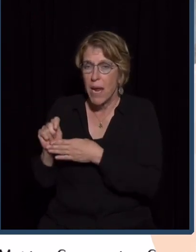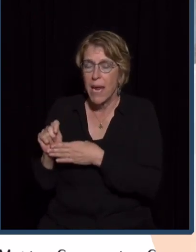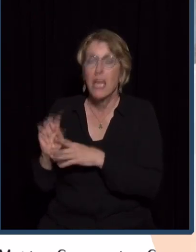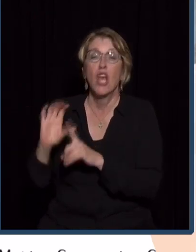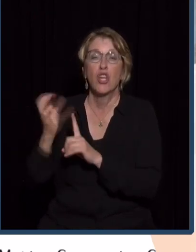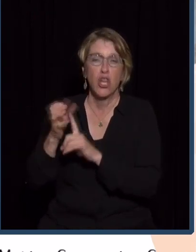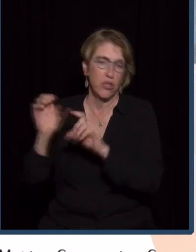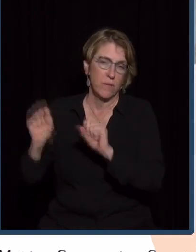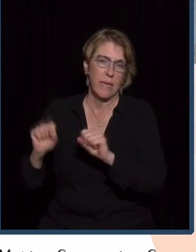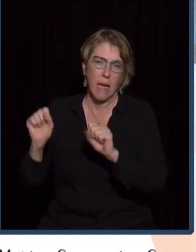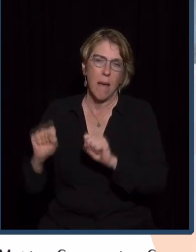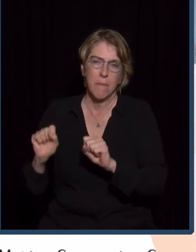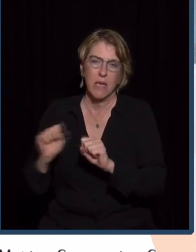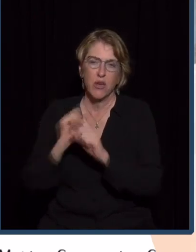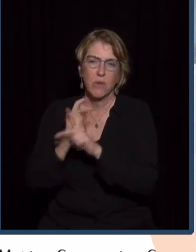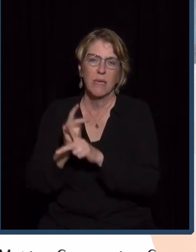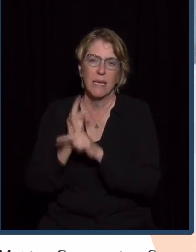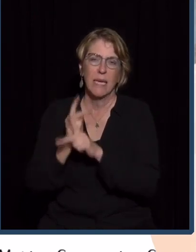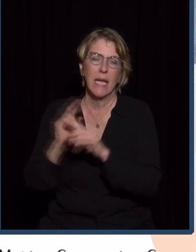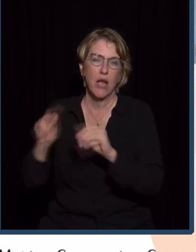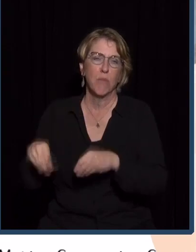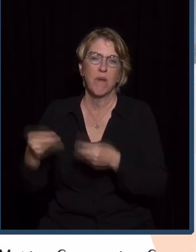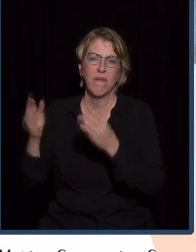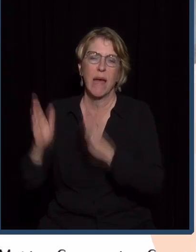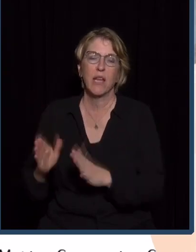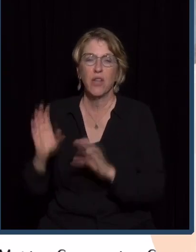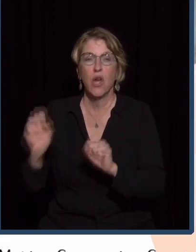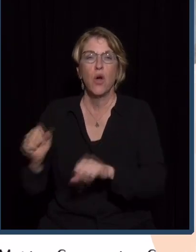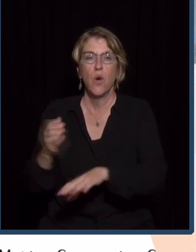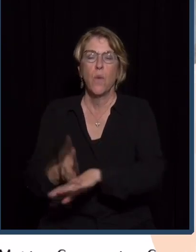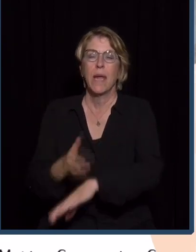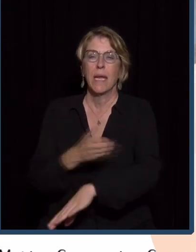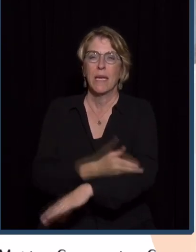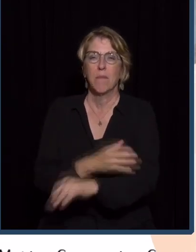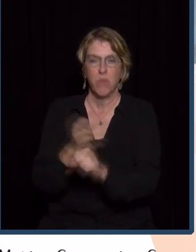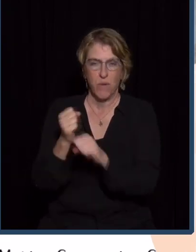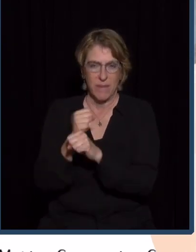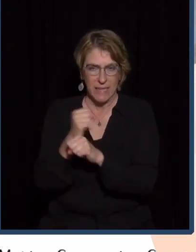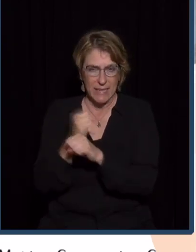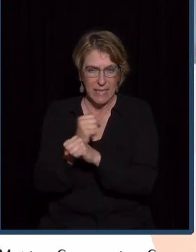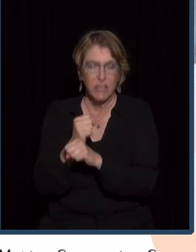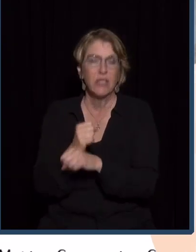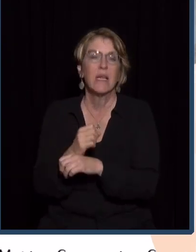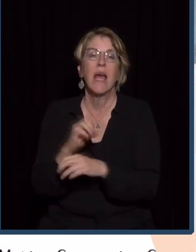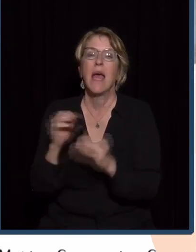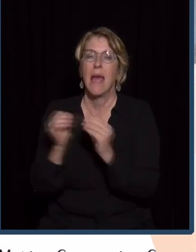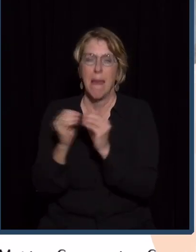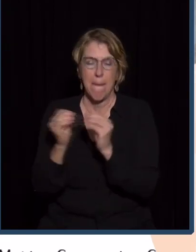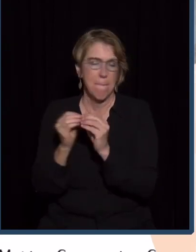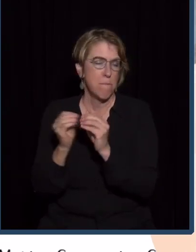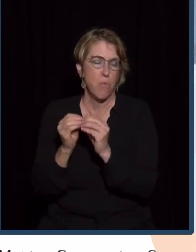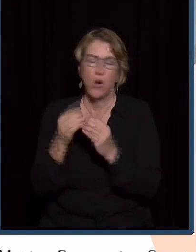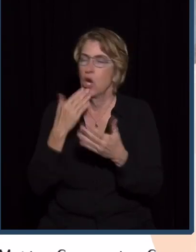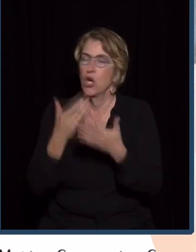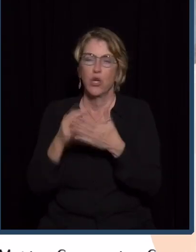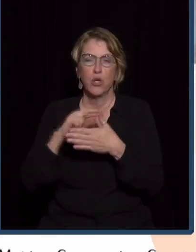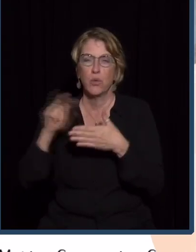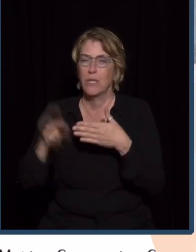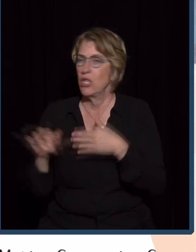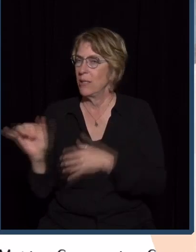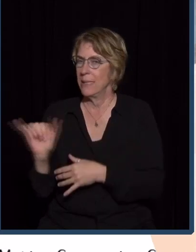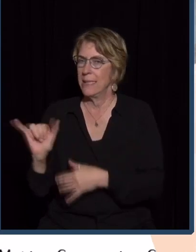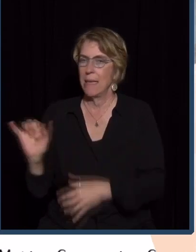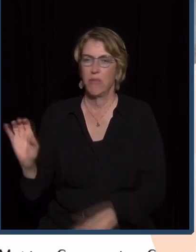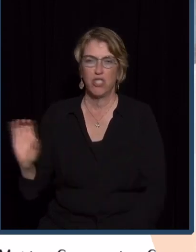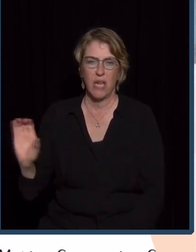care providers, we can improve those statistics and have more great outcomes like Cheyenne's. And honestly, as a